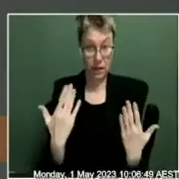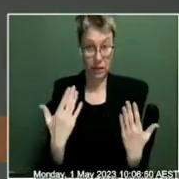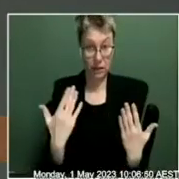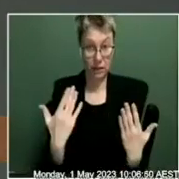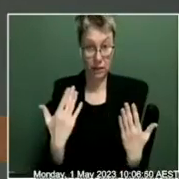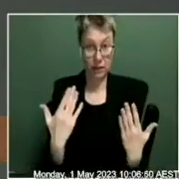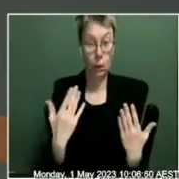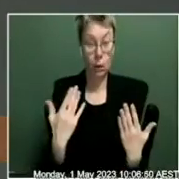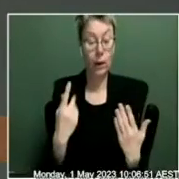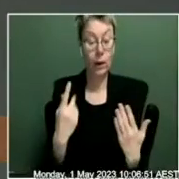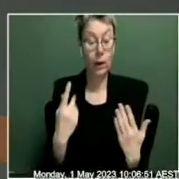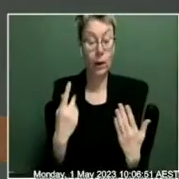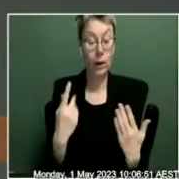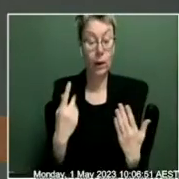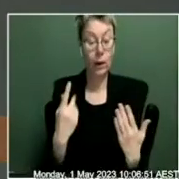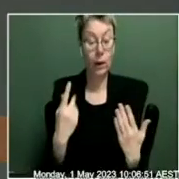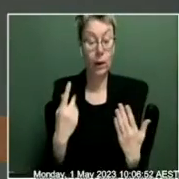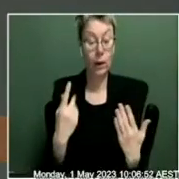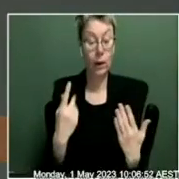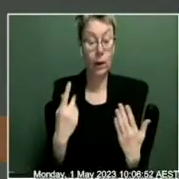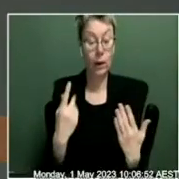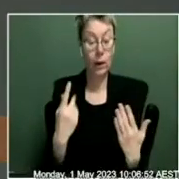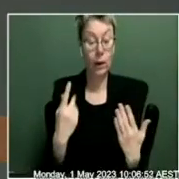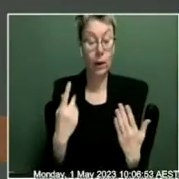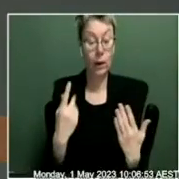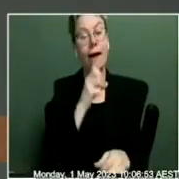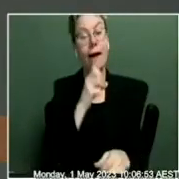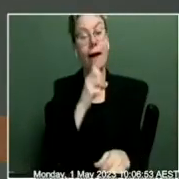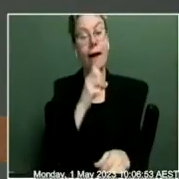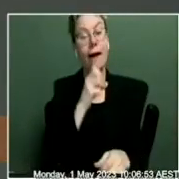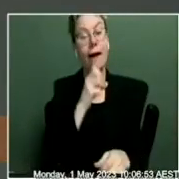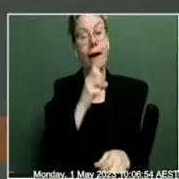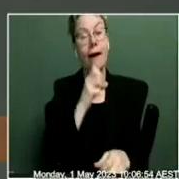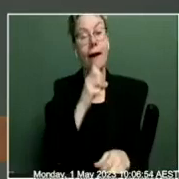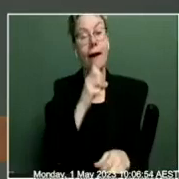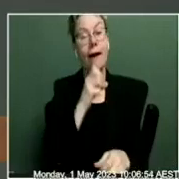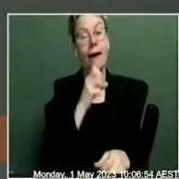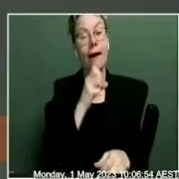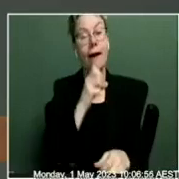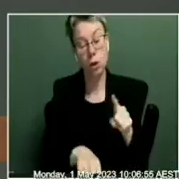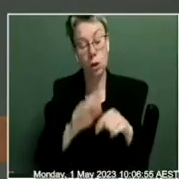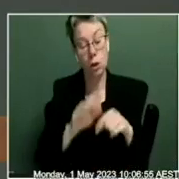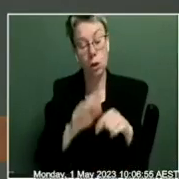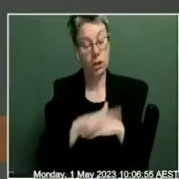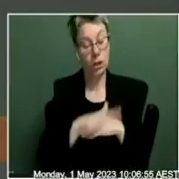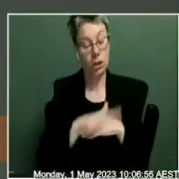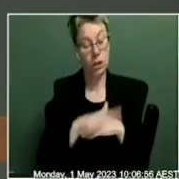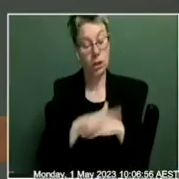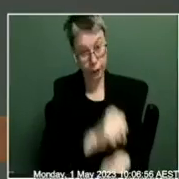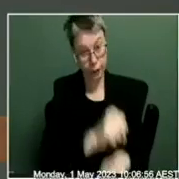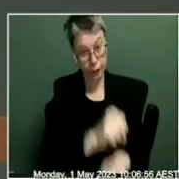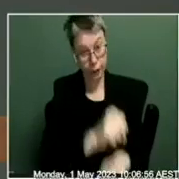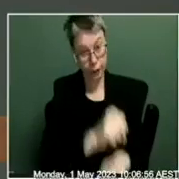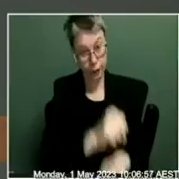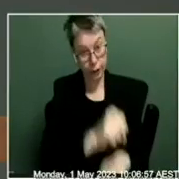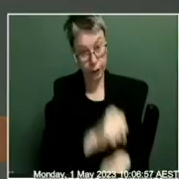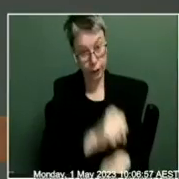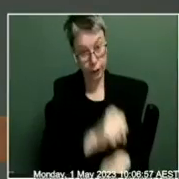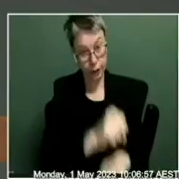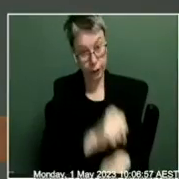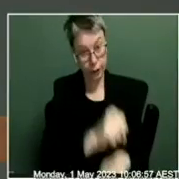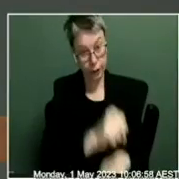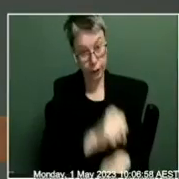Before we start today's hearing, I would like now to invite Commissioner Hunter to give a welcome to country and